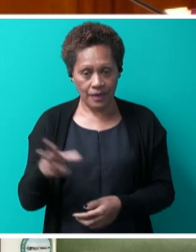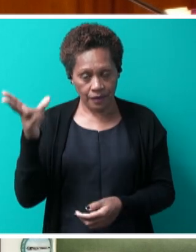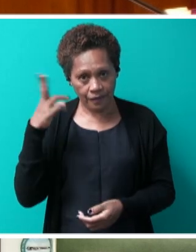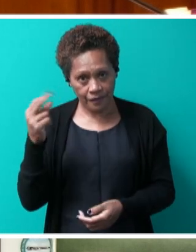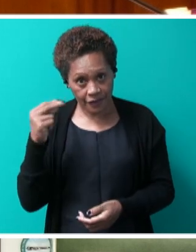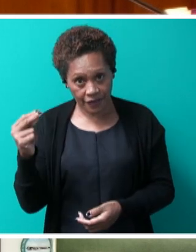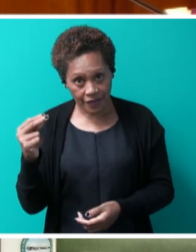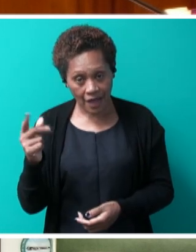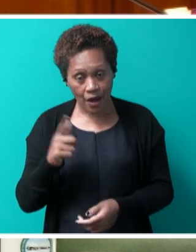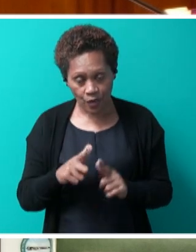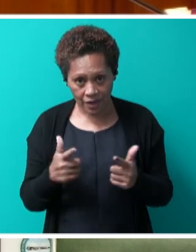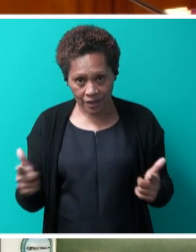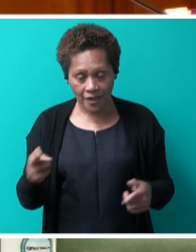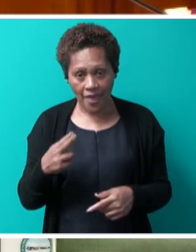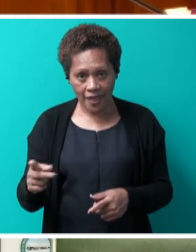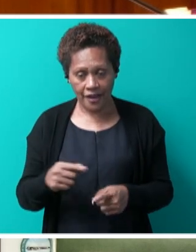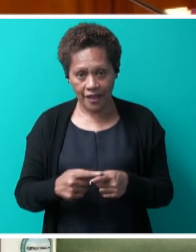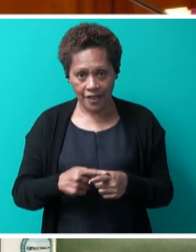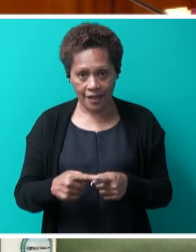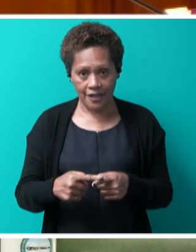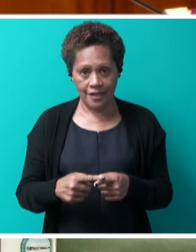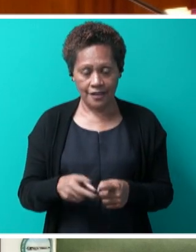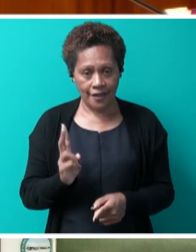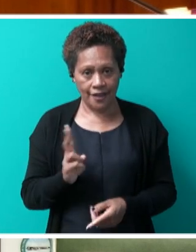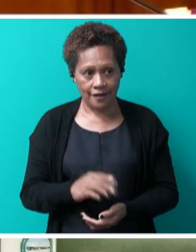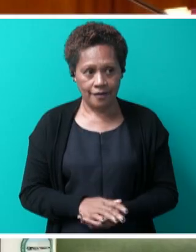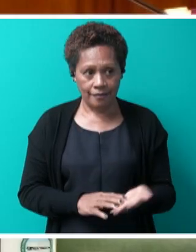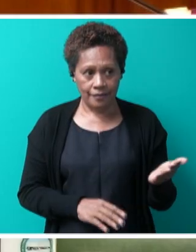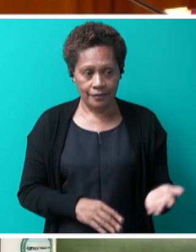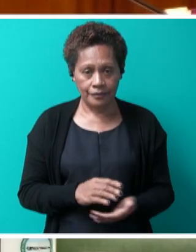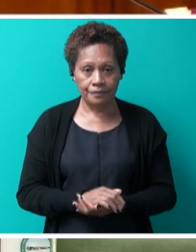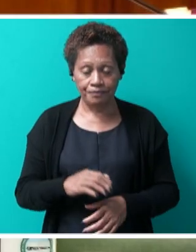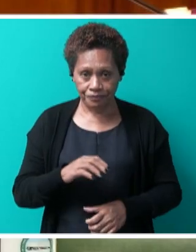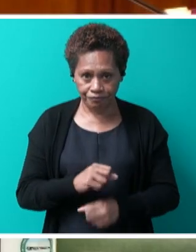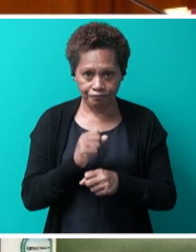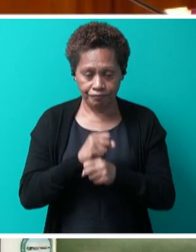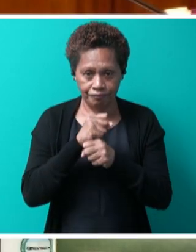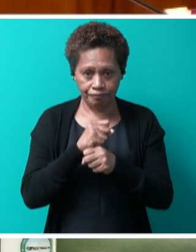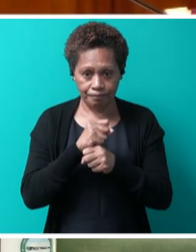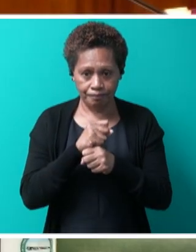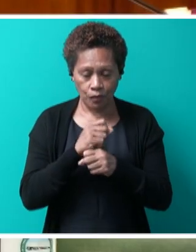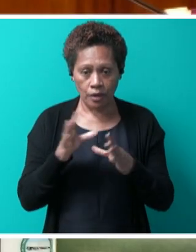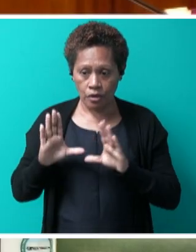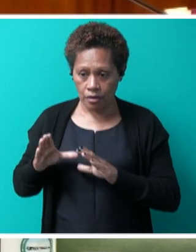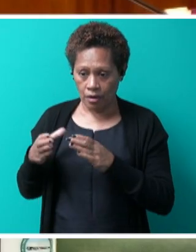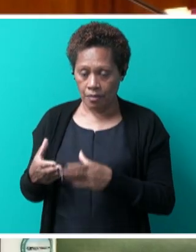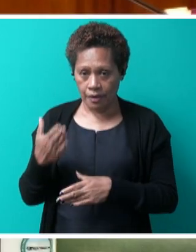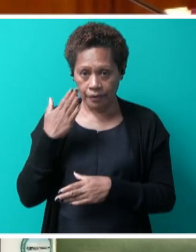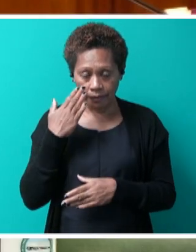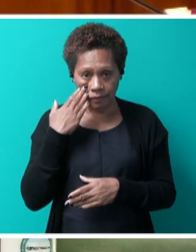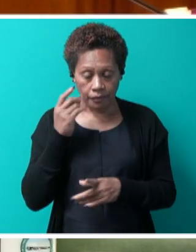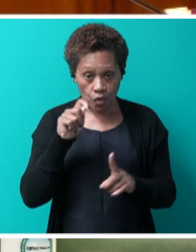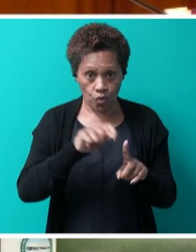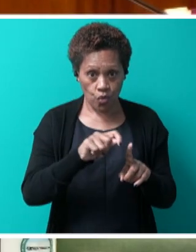English. I rise to update this Honourable House on the Ministry of Justice community awareness and outreach programs